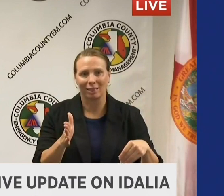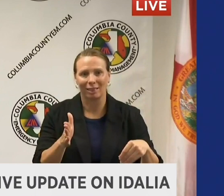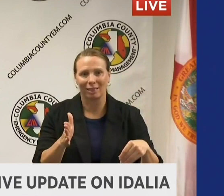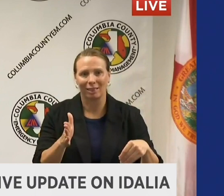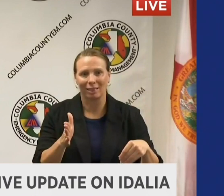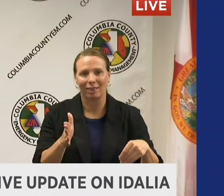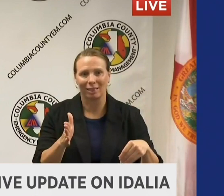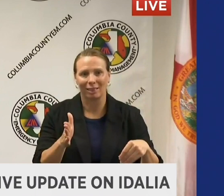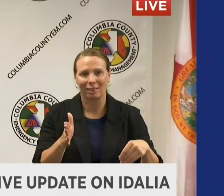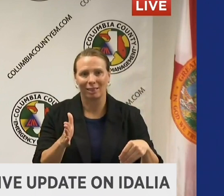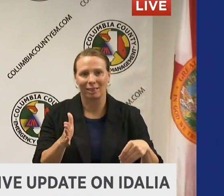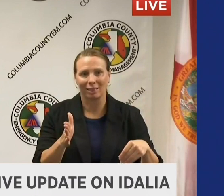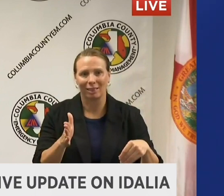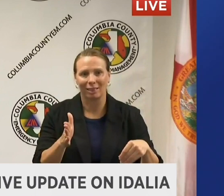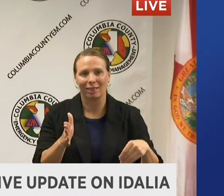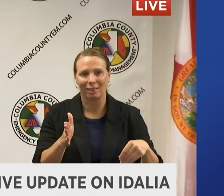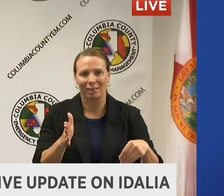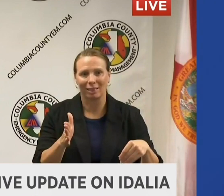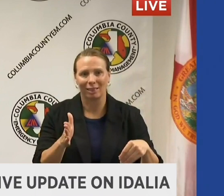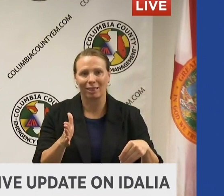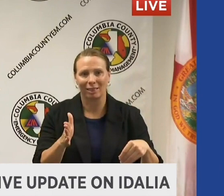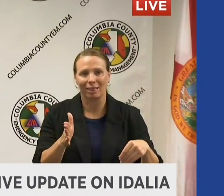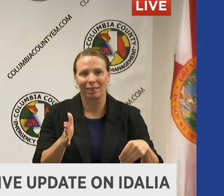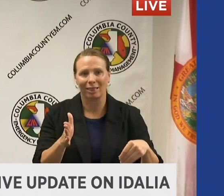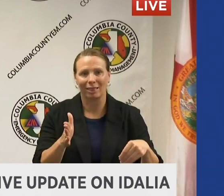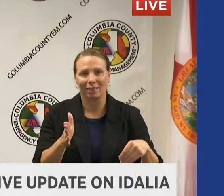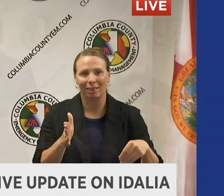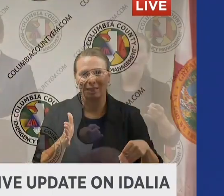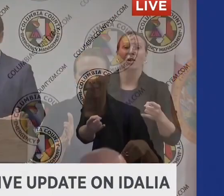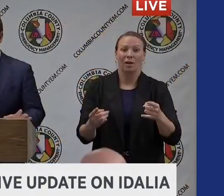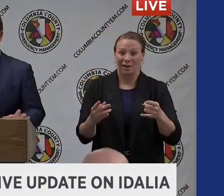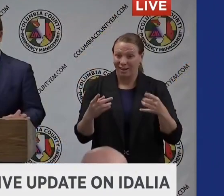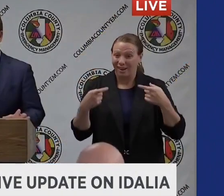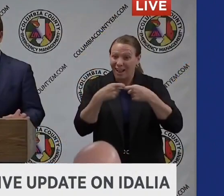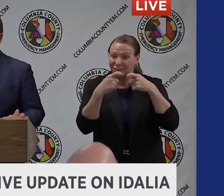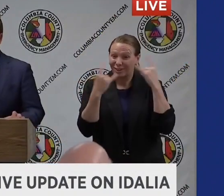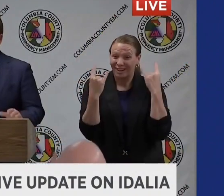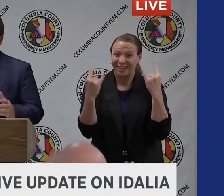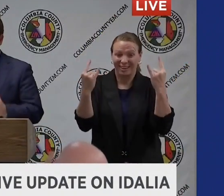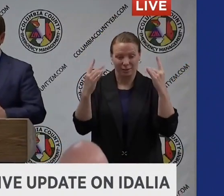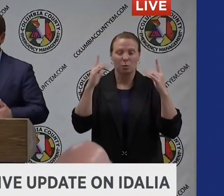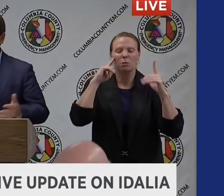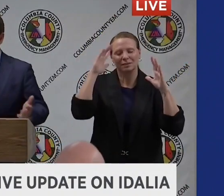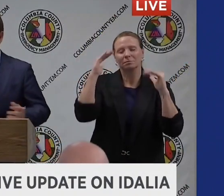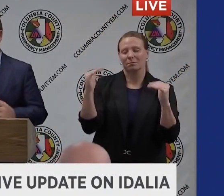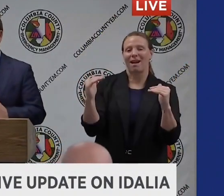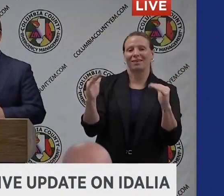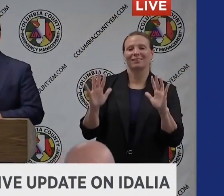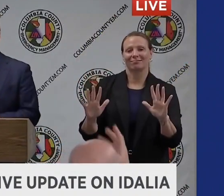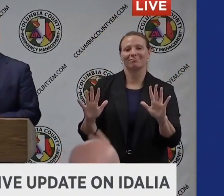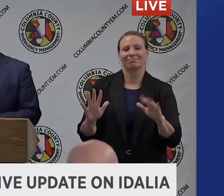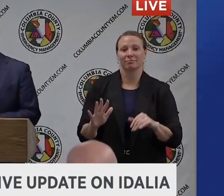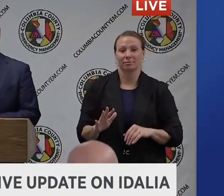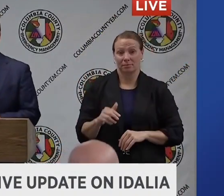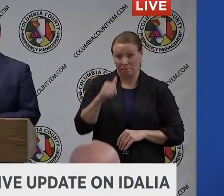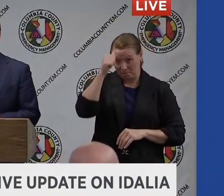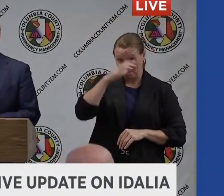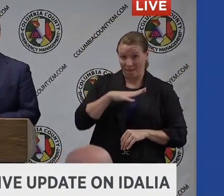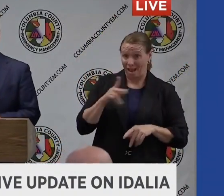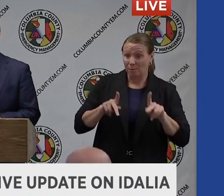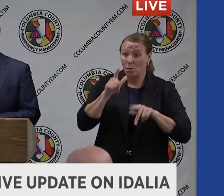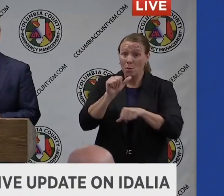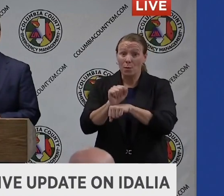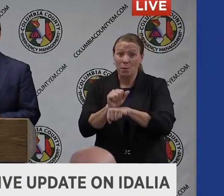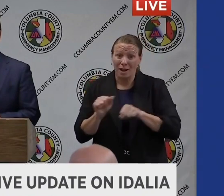lines down. Just expect that. There's a lot of manpower that's going to expect that. There's a lot of manpower that's going to go to address it, but